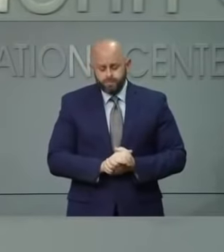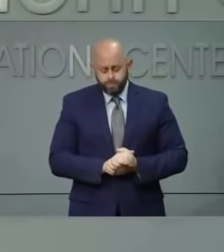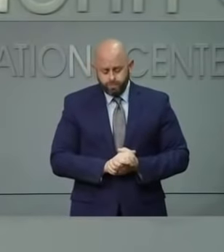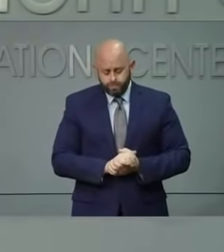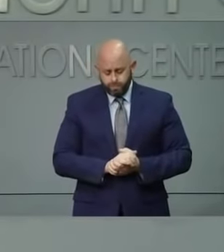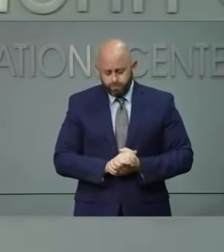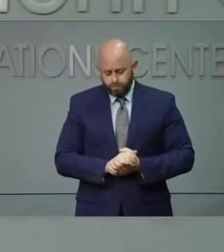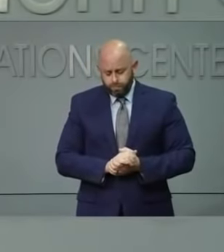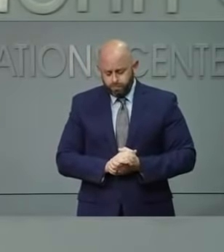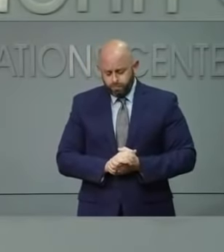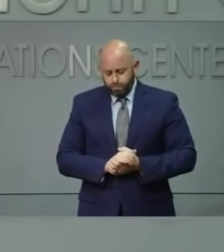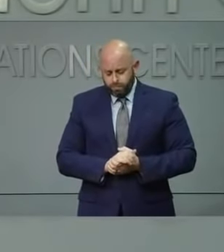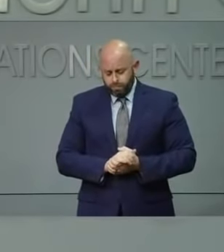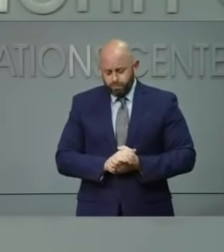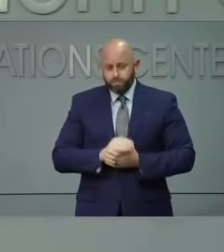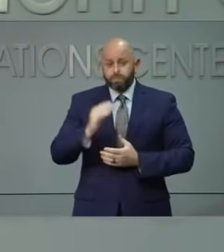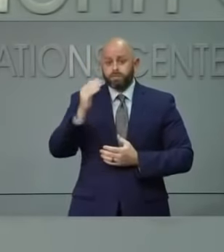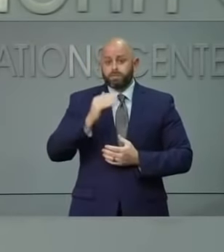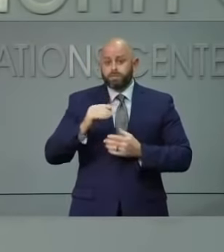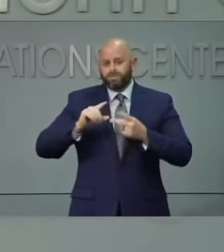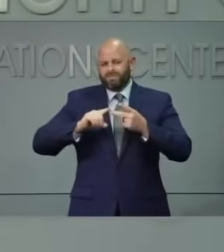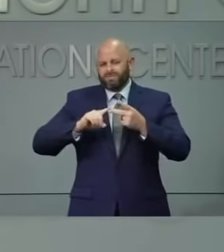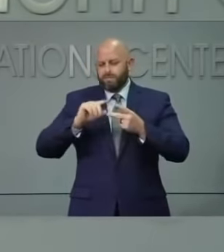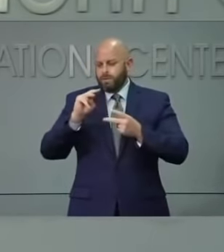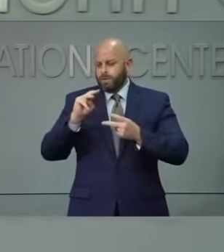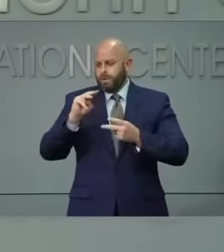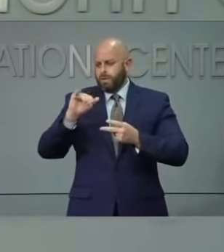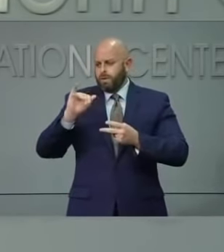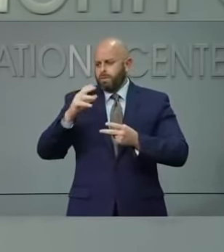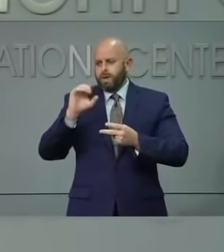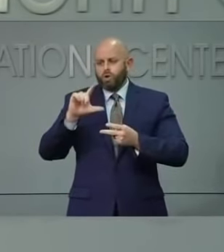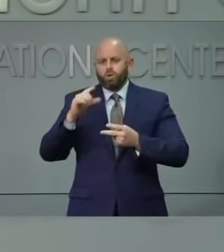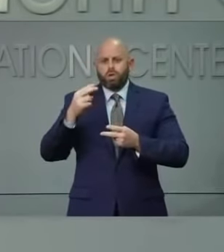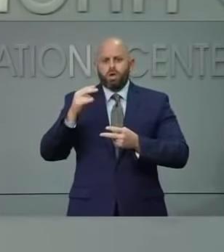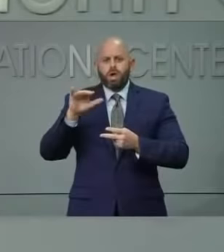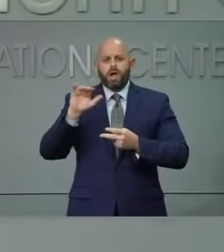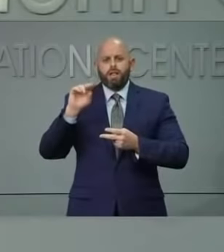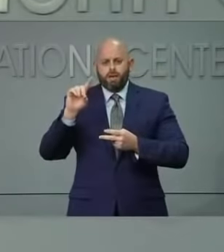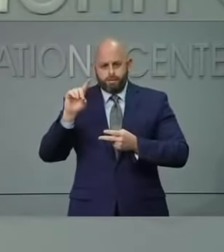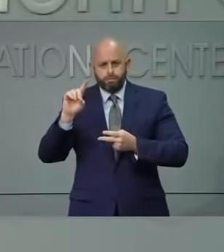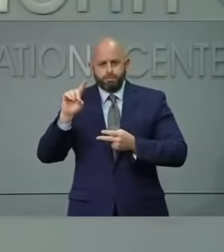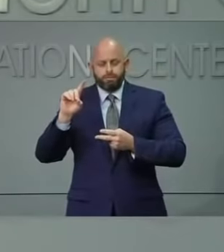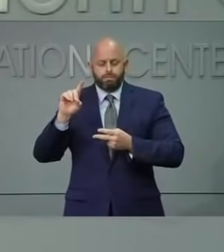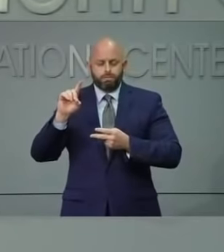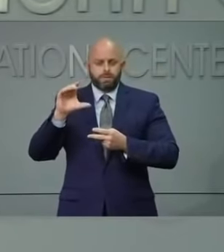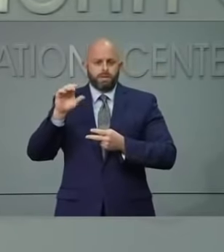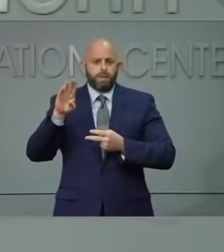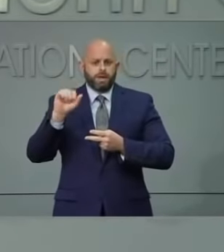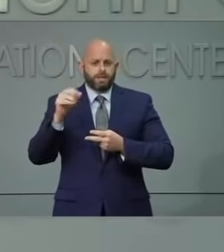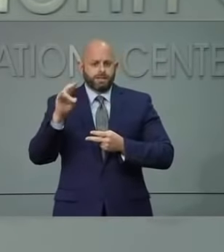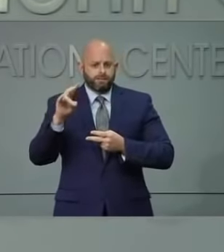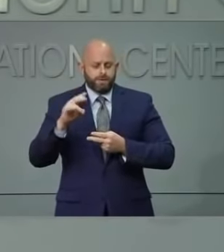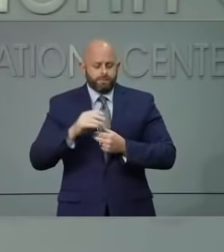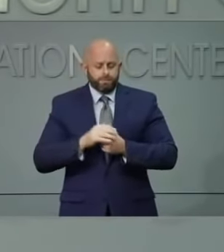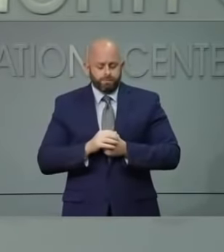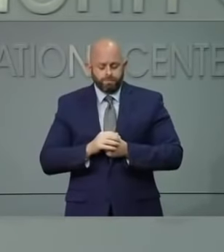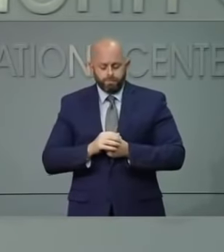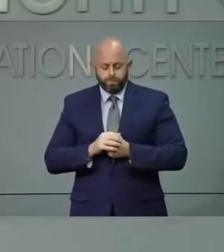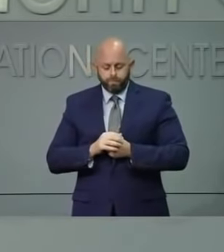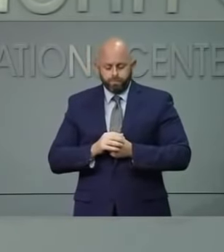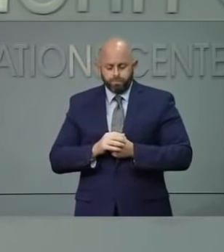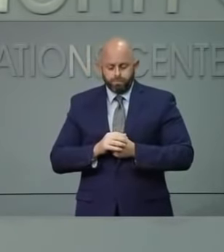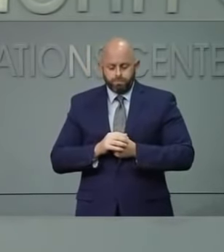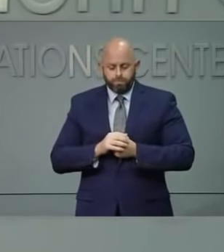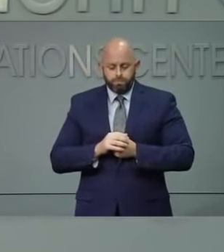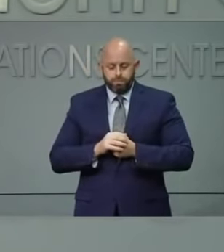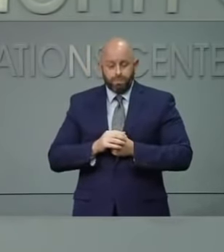We have a follow-up, Michael Hyland, CBS 17. Hi, this may be a question for Dr. Cohen, but with the numbers we saw over the